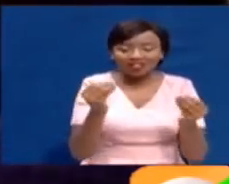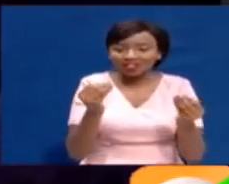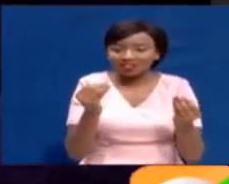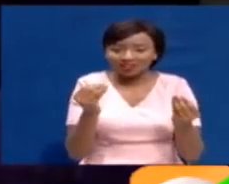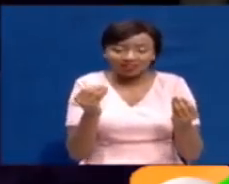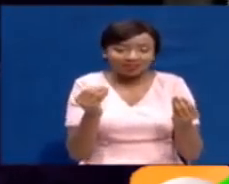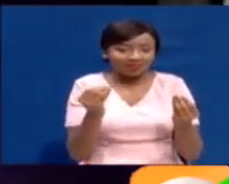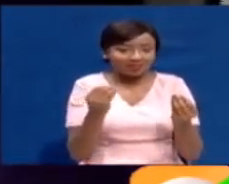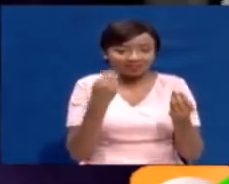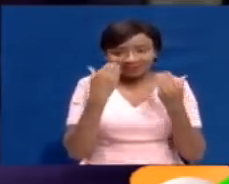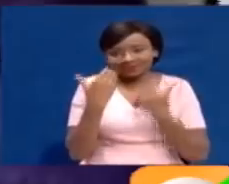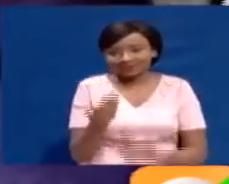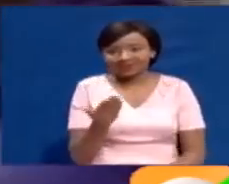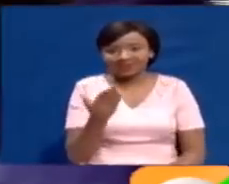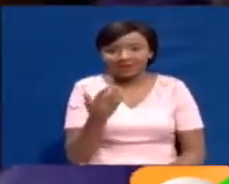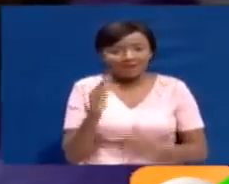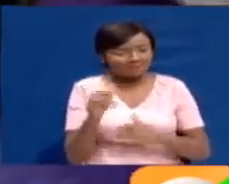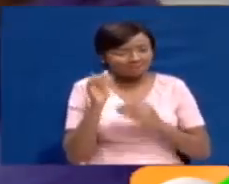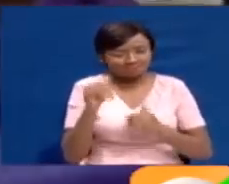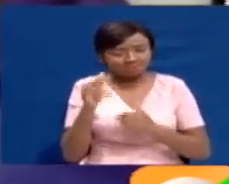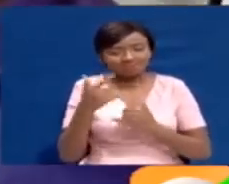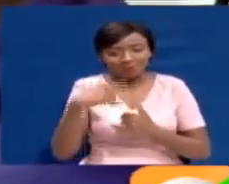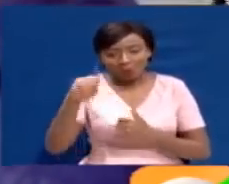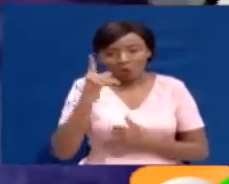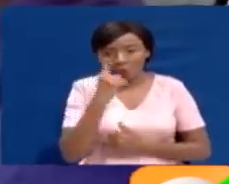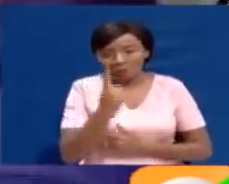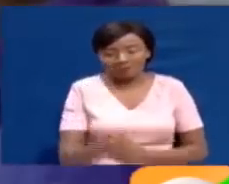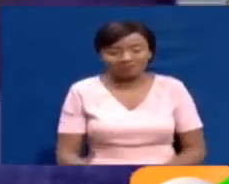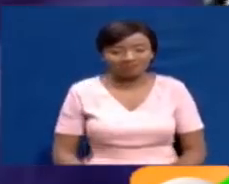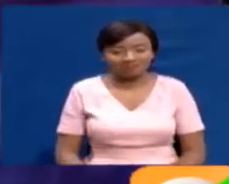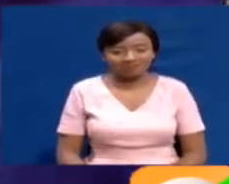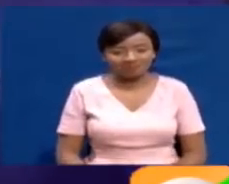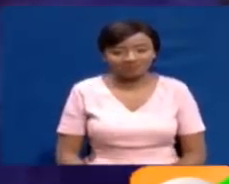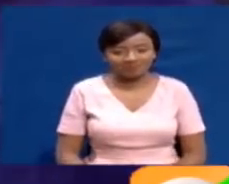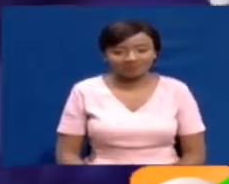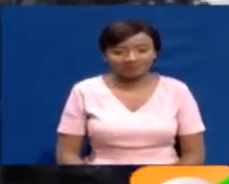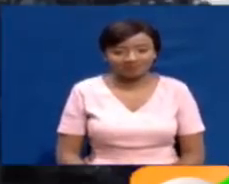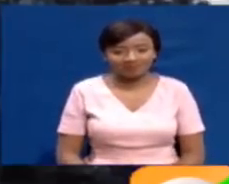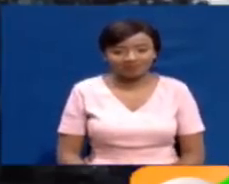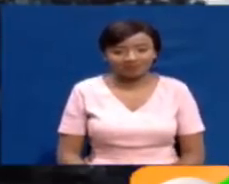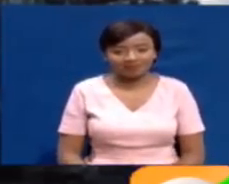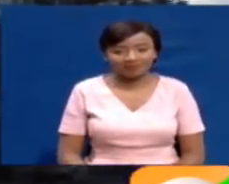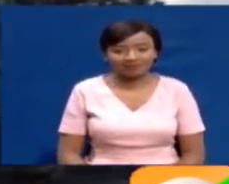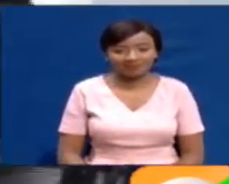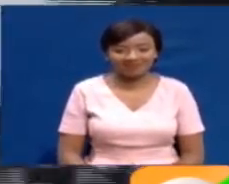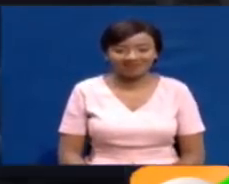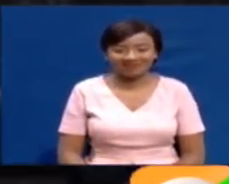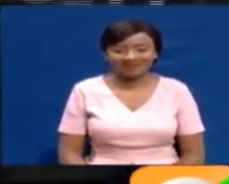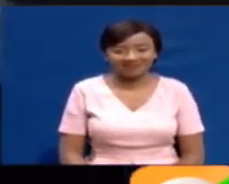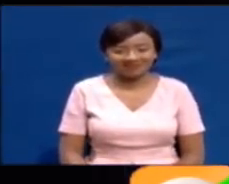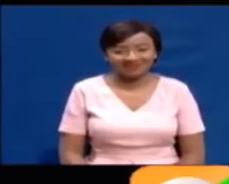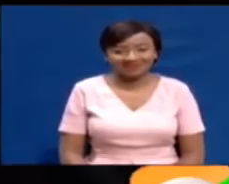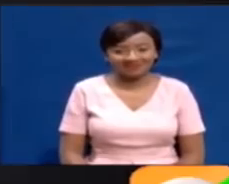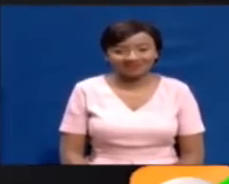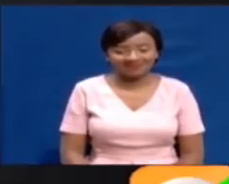it looks, is rushing to go home. This is the new norm.